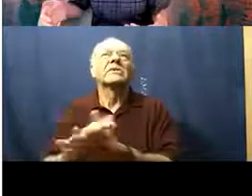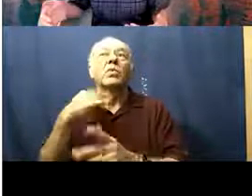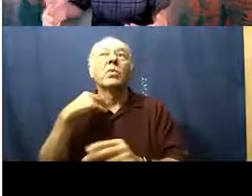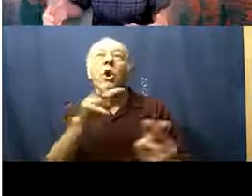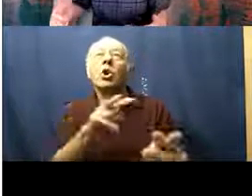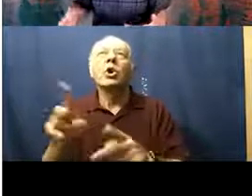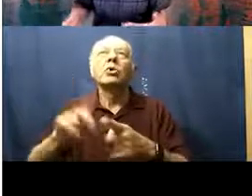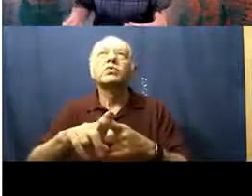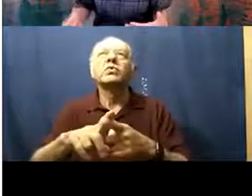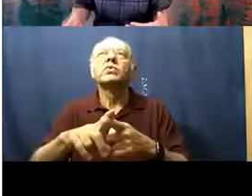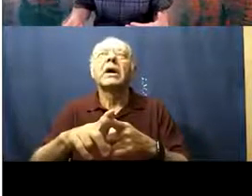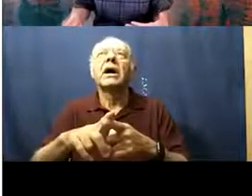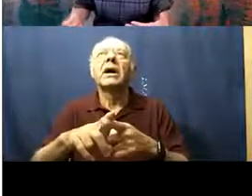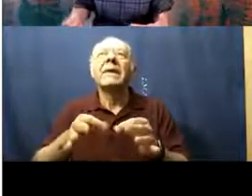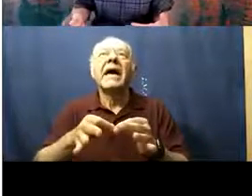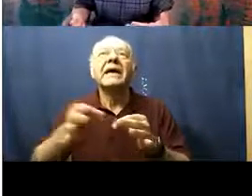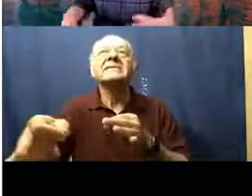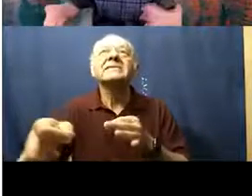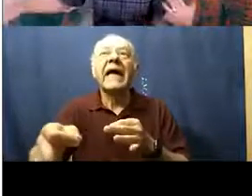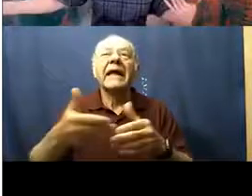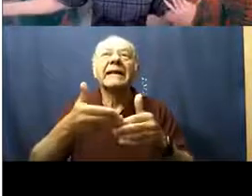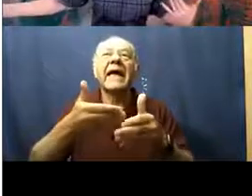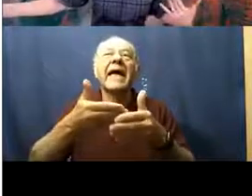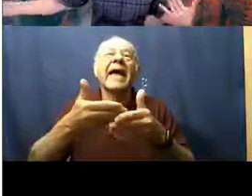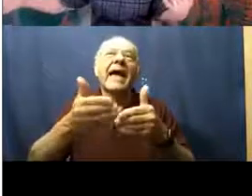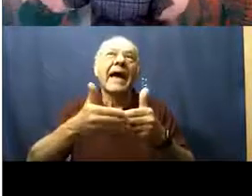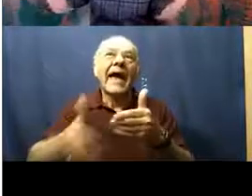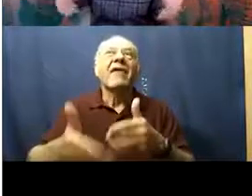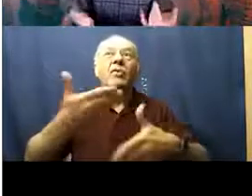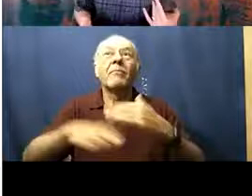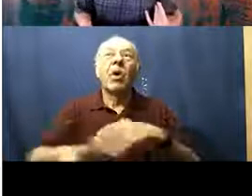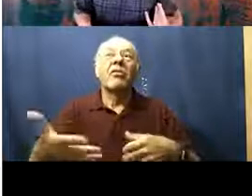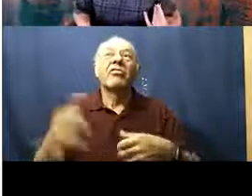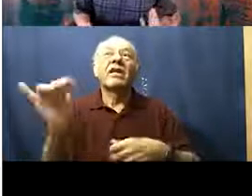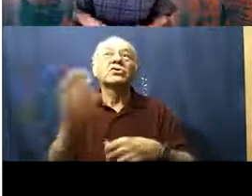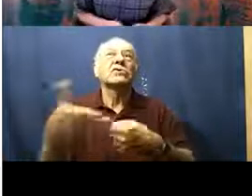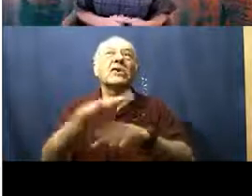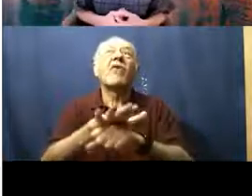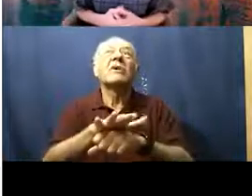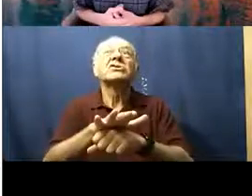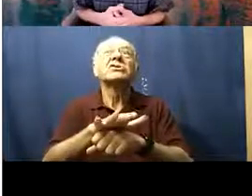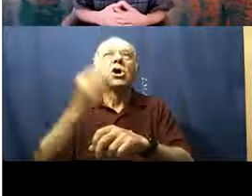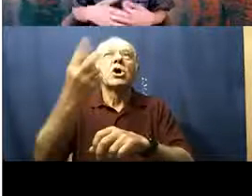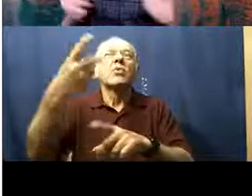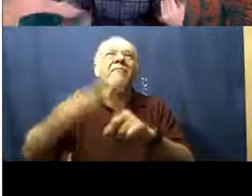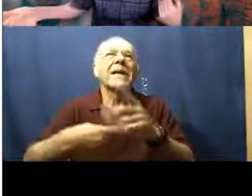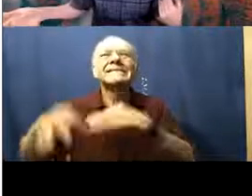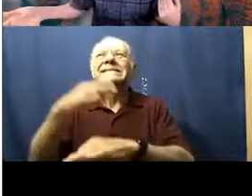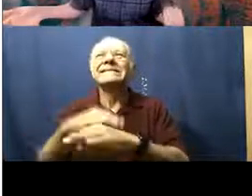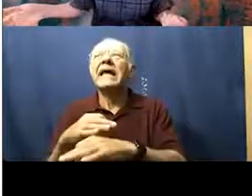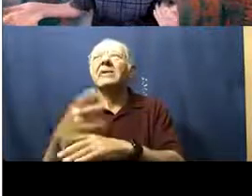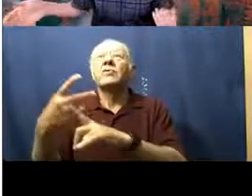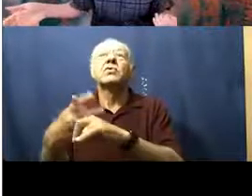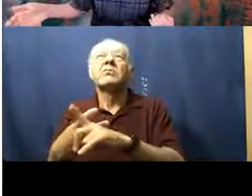to extend postpartum coverage, for example, to 12 months instead of 60 days. We were not able to get